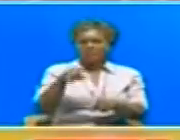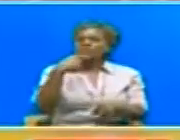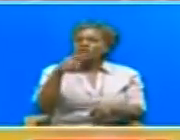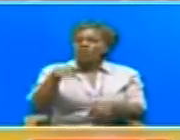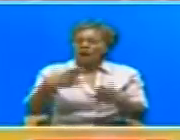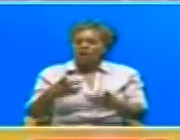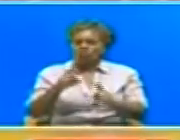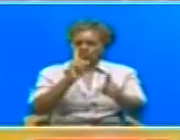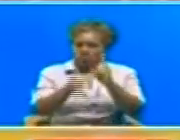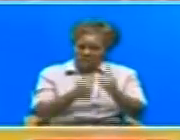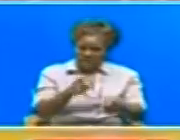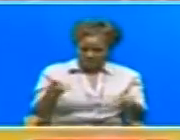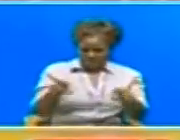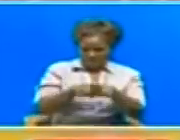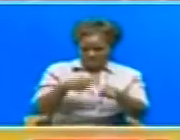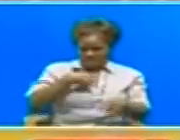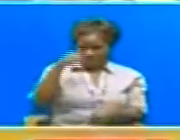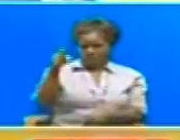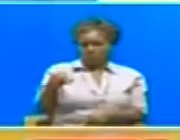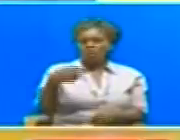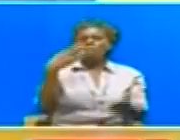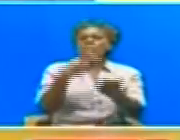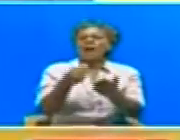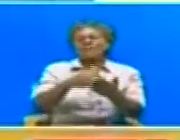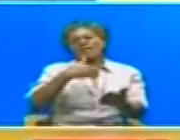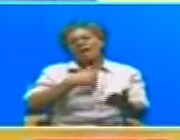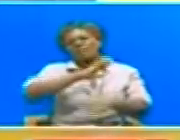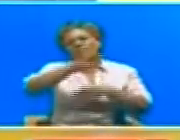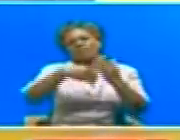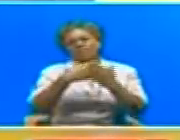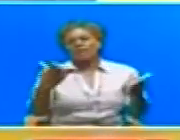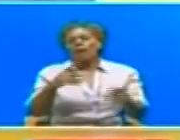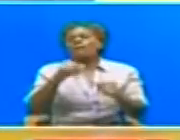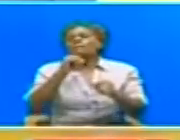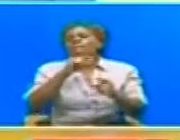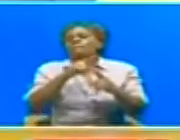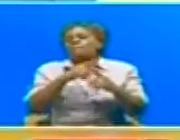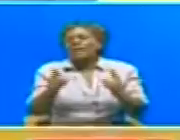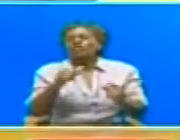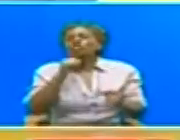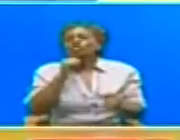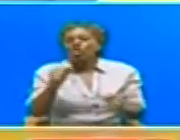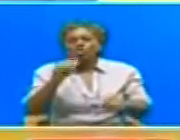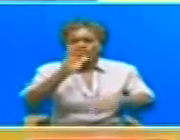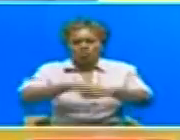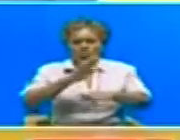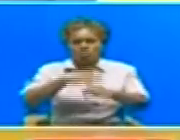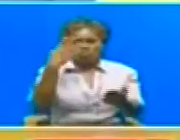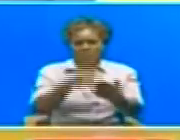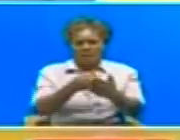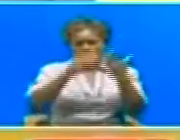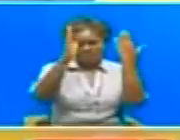this country. They look like you and me, with money, with everything, but not good money, bad money, blood money. Correct. Yeah.